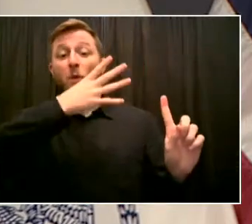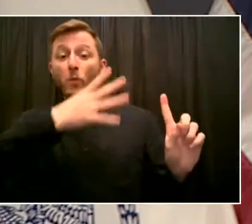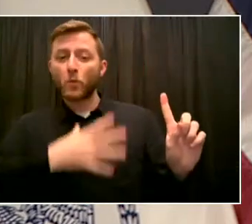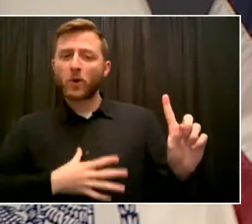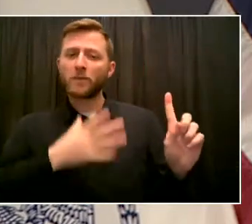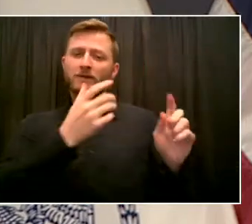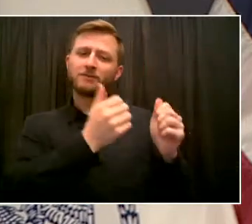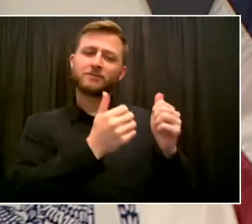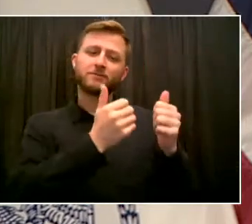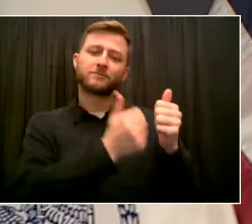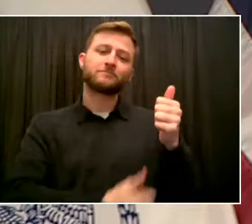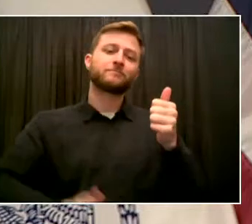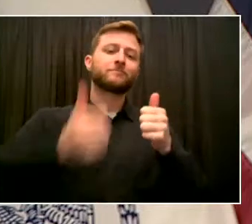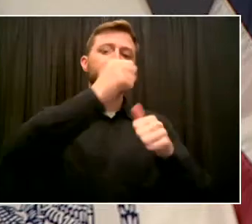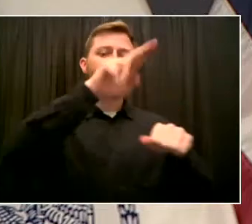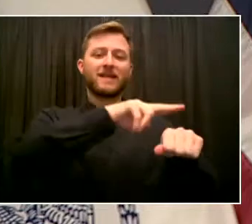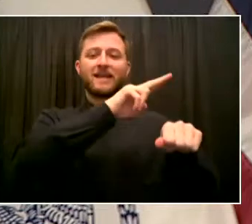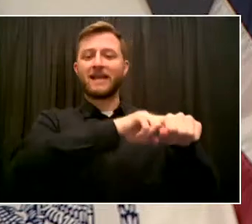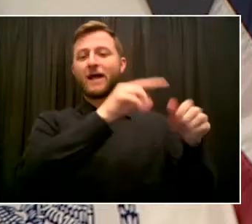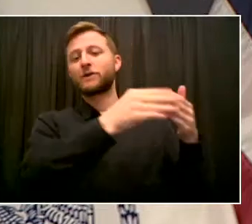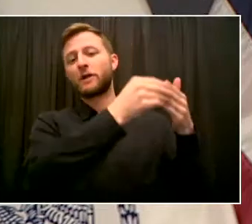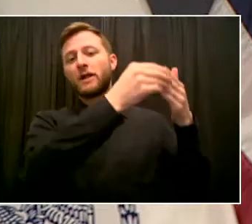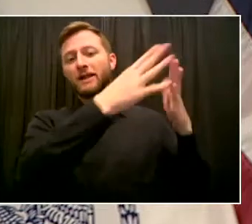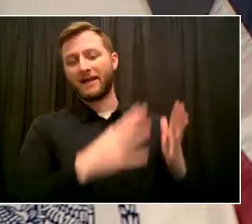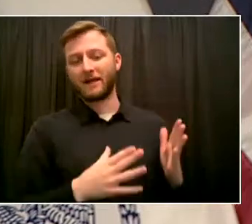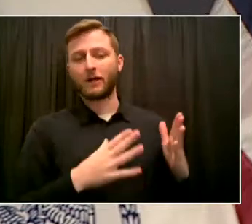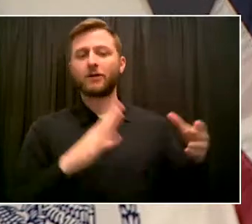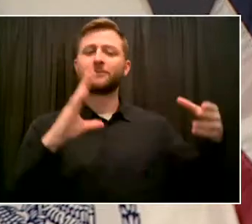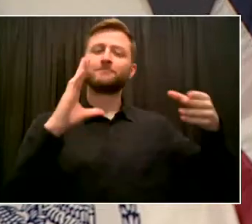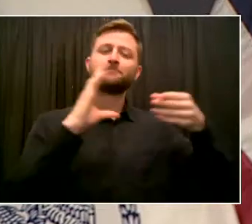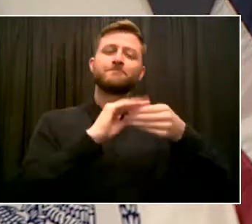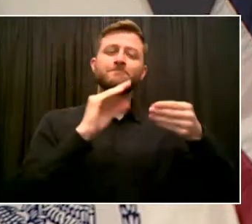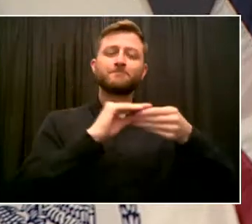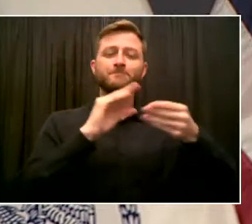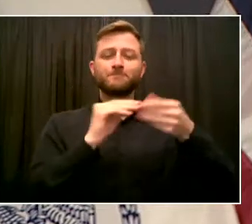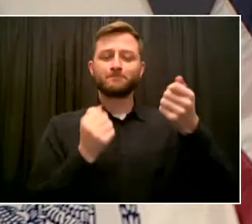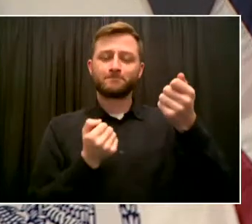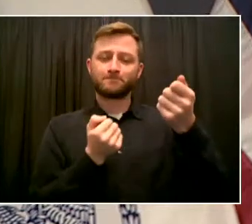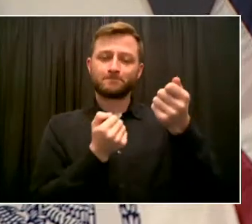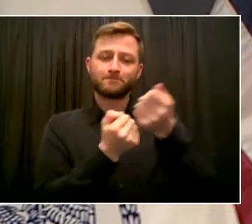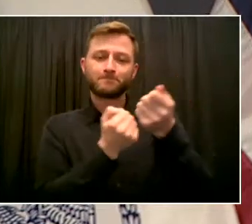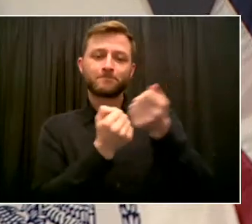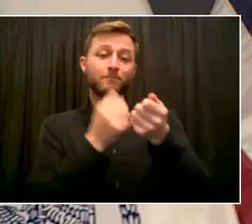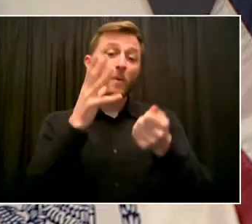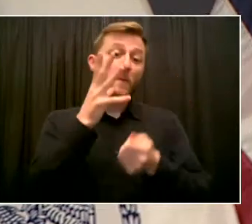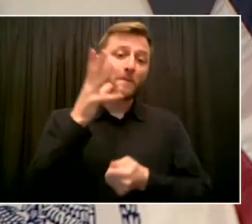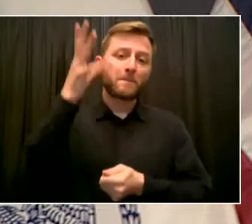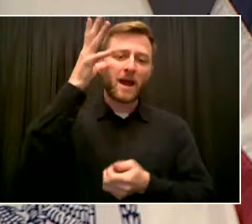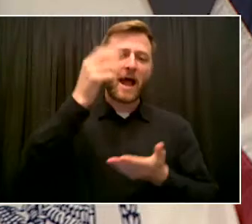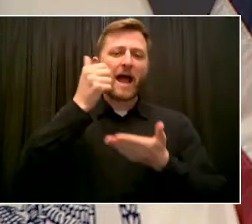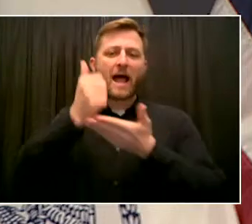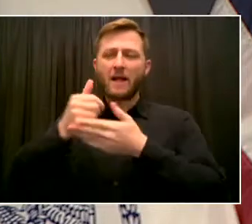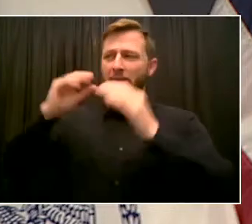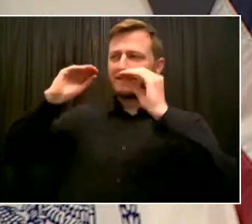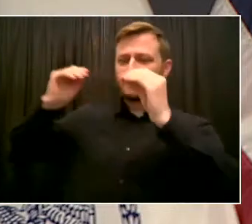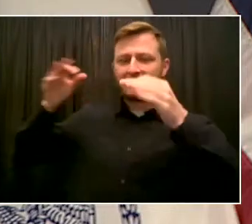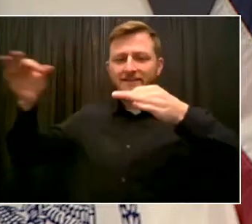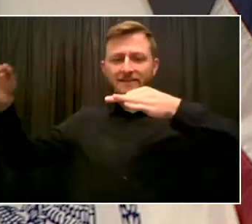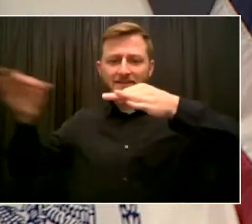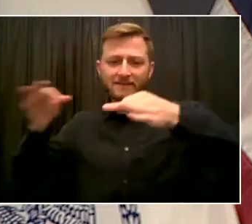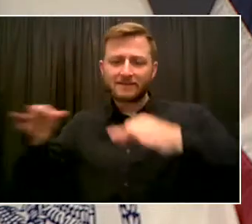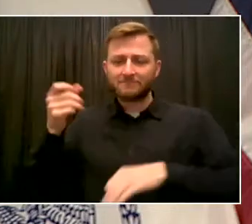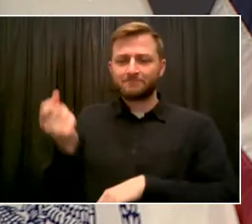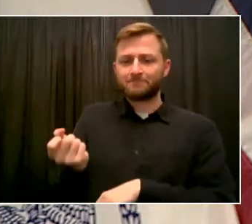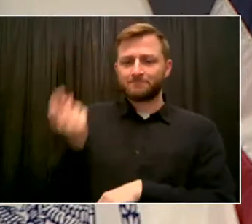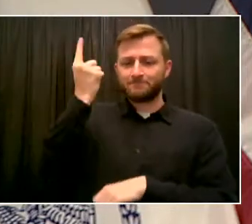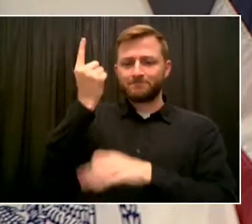effort to get kids vaccinated. She has been a voice helping parents understand the science. the medical facts that they need. She's been out